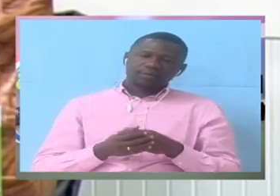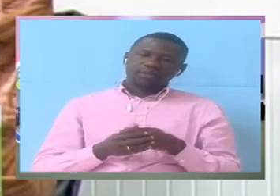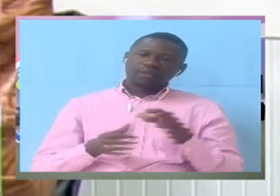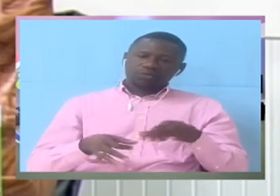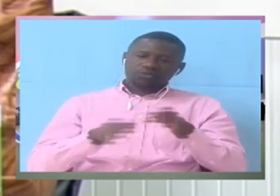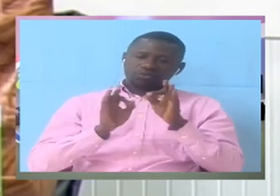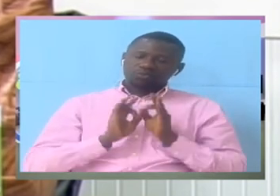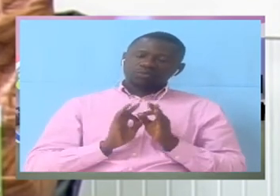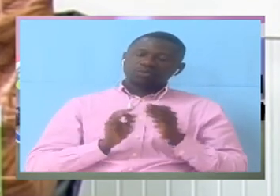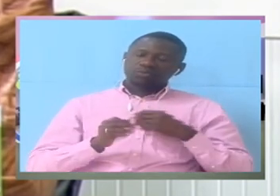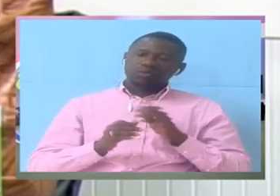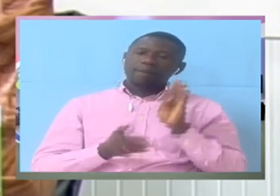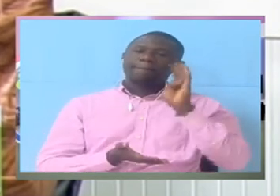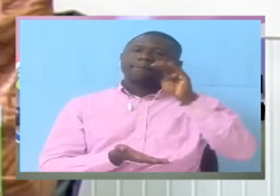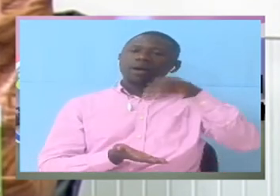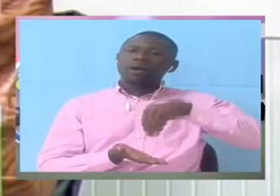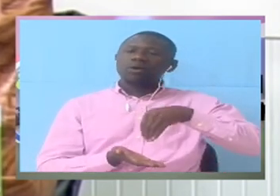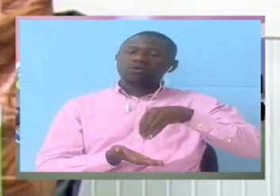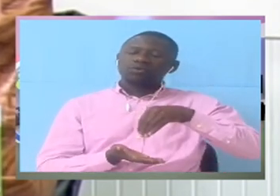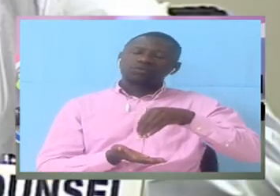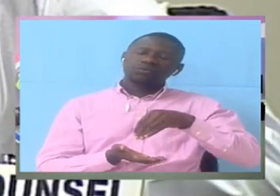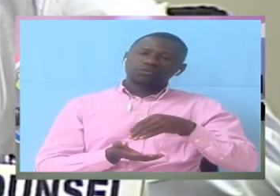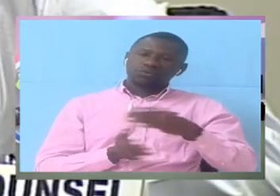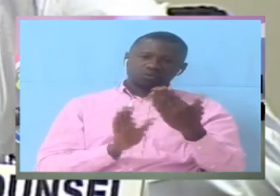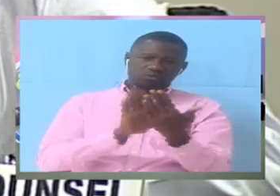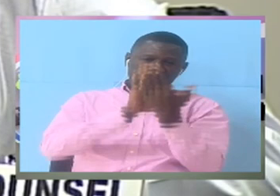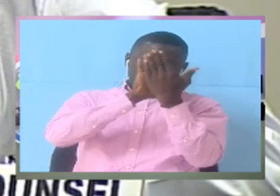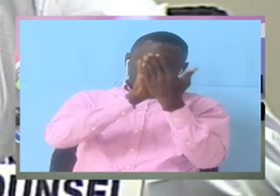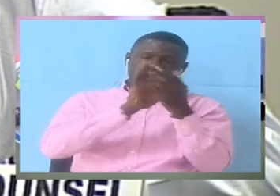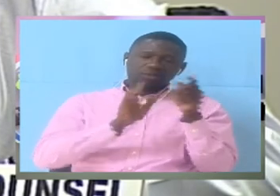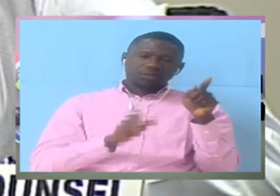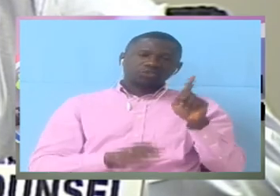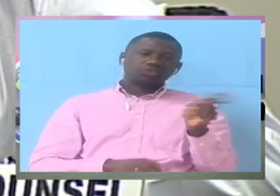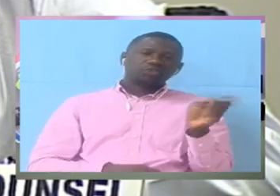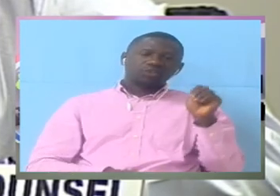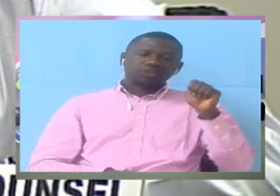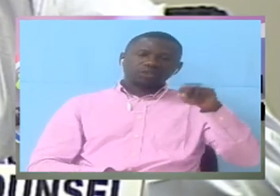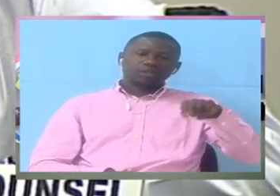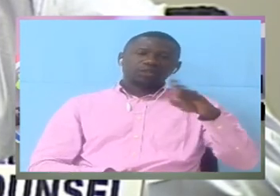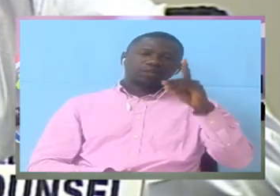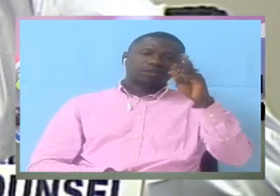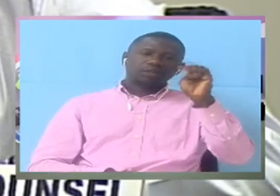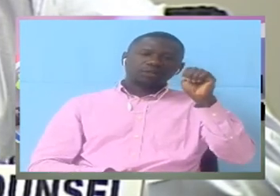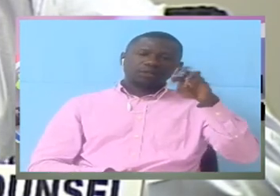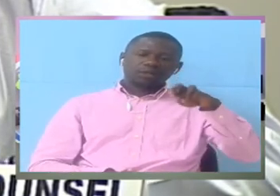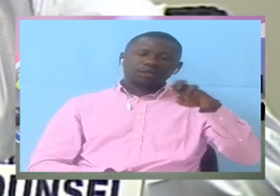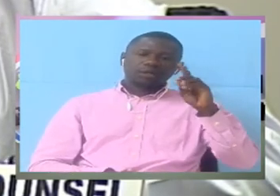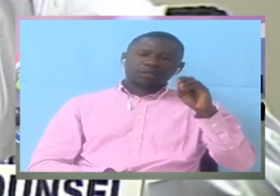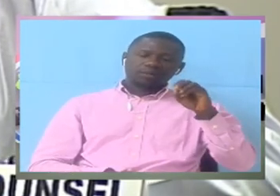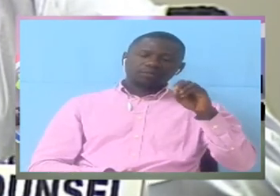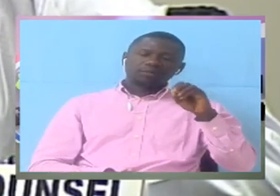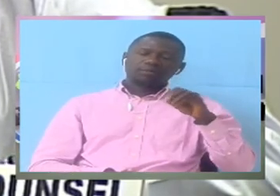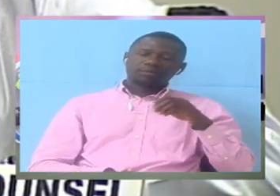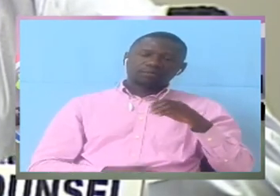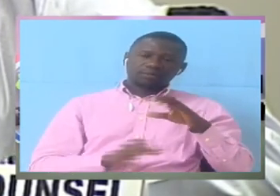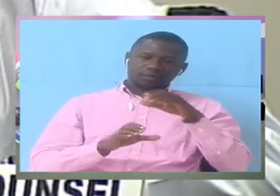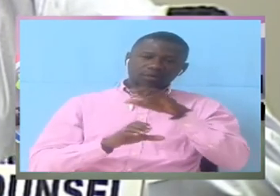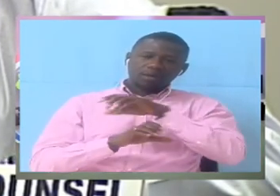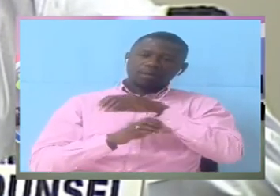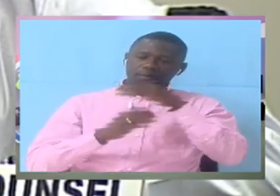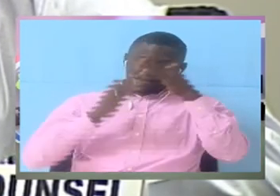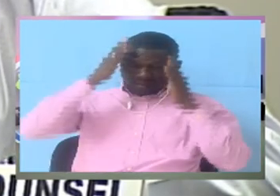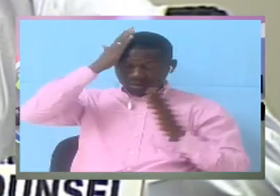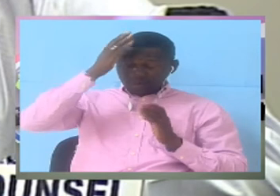the headquarters in Bakao, opposite the Zandam Camp. In 1996, you had the opportunity to go for some